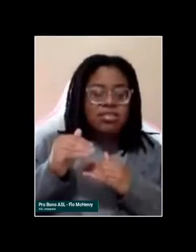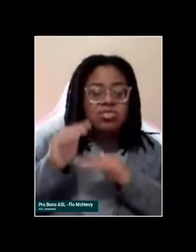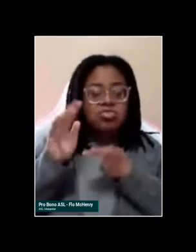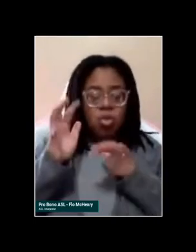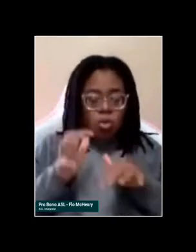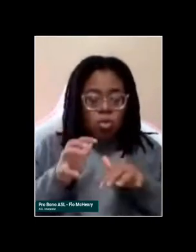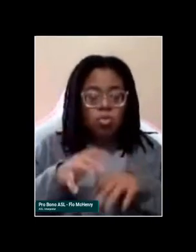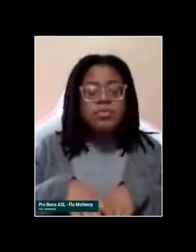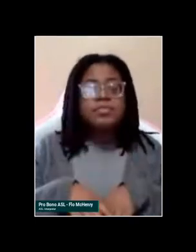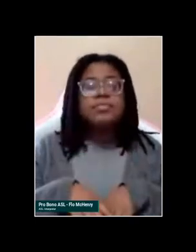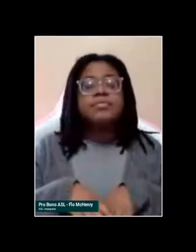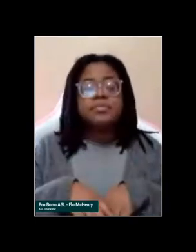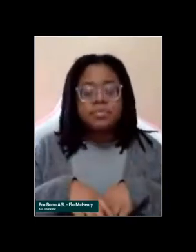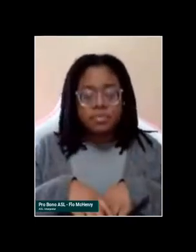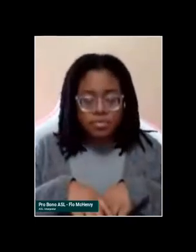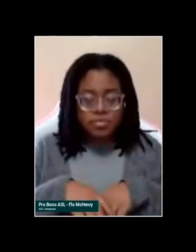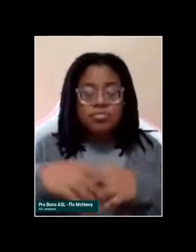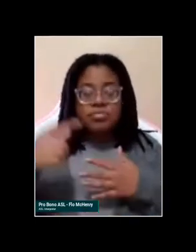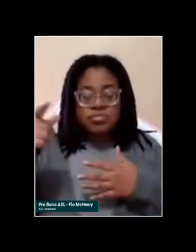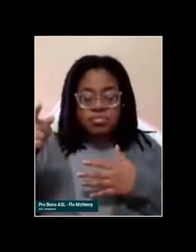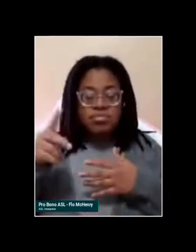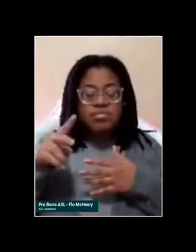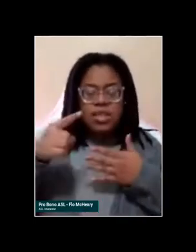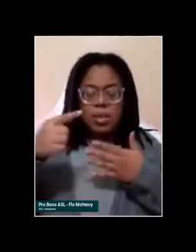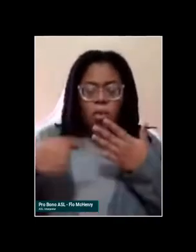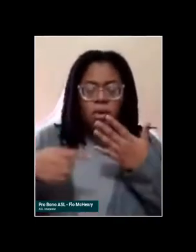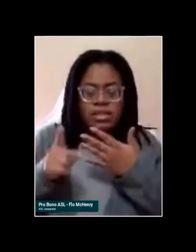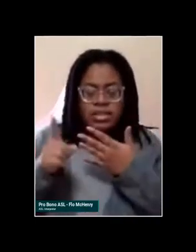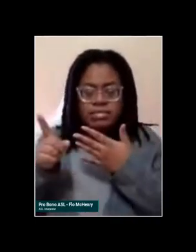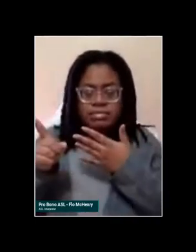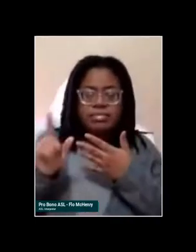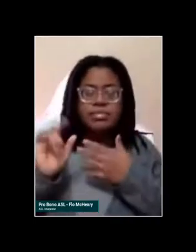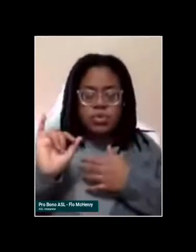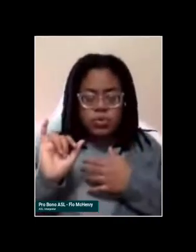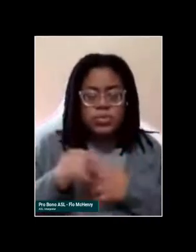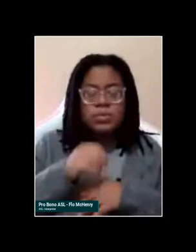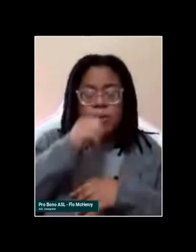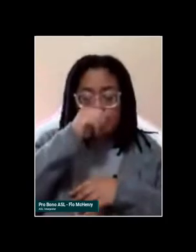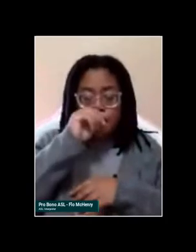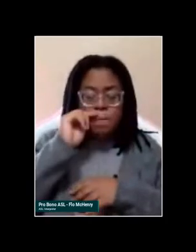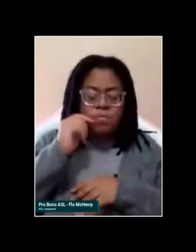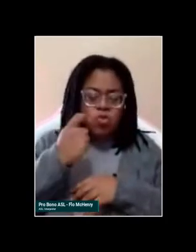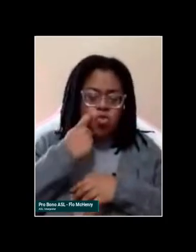area closures, and that has actually happened in somewhat recent years.